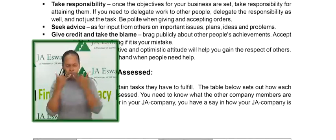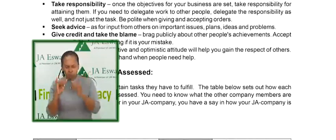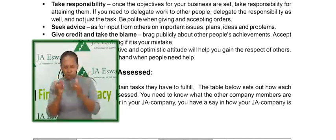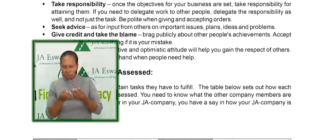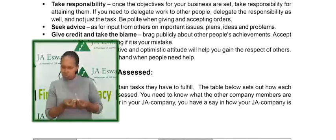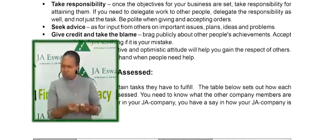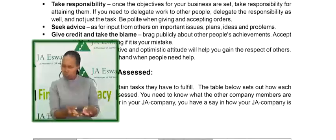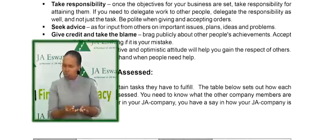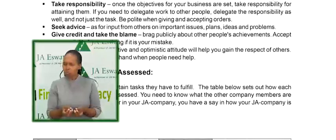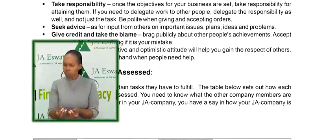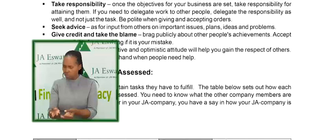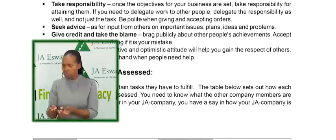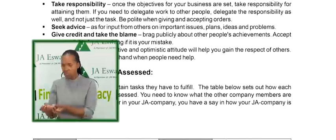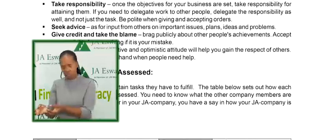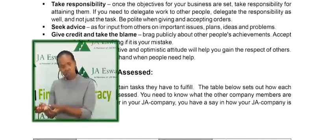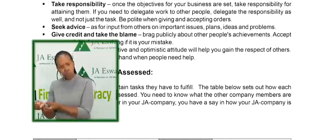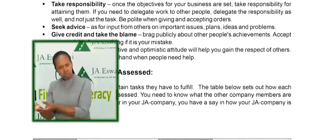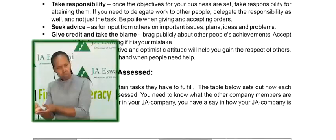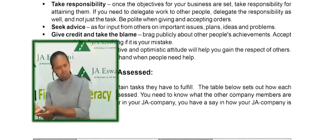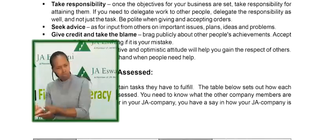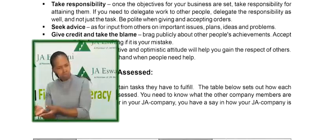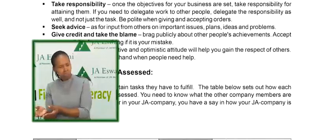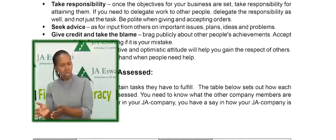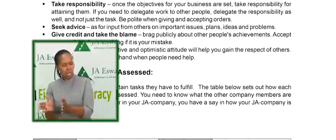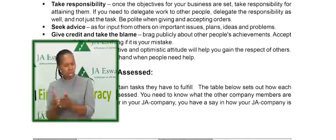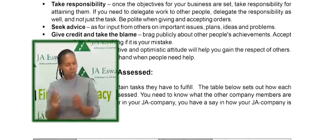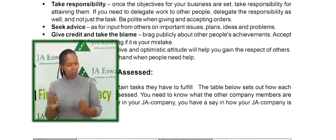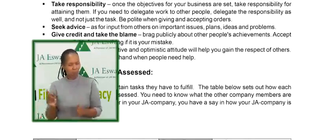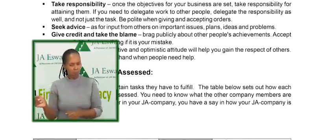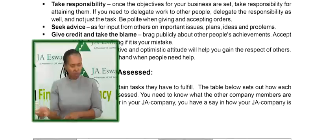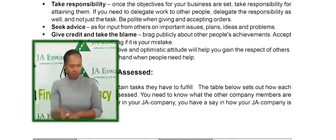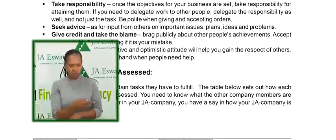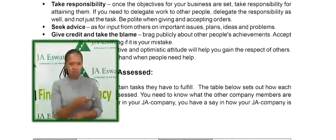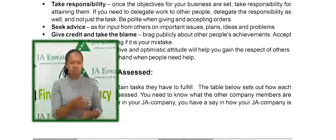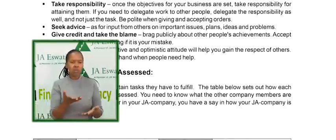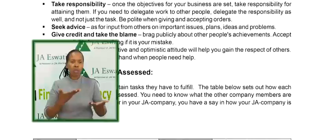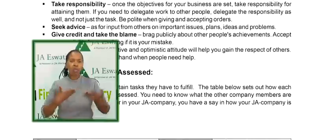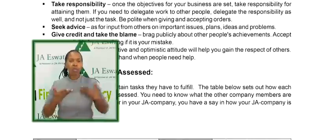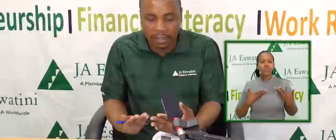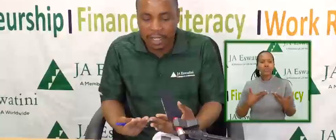going on with the department of, say, production.